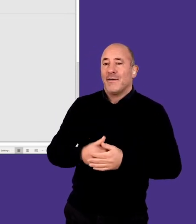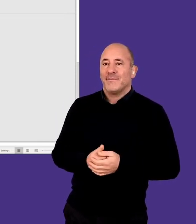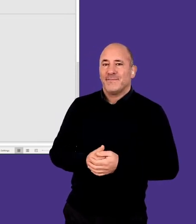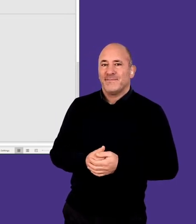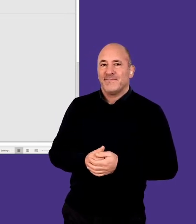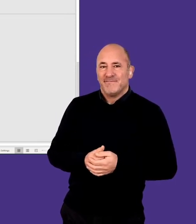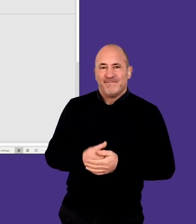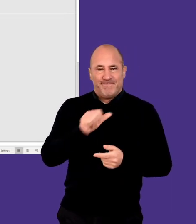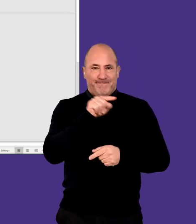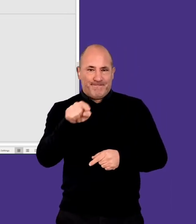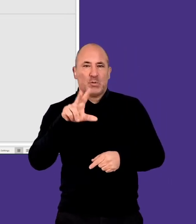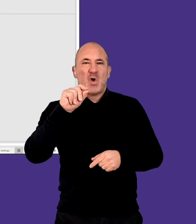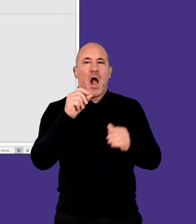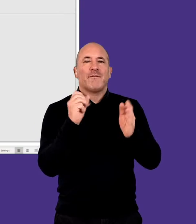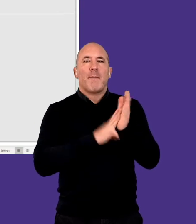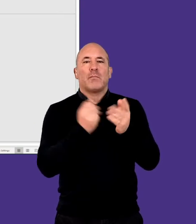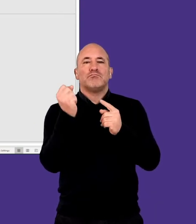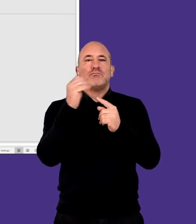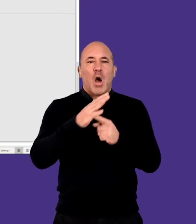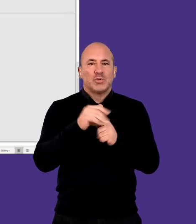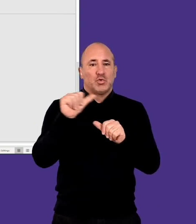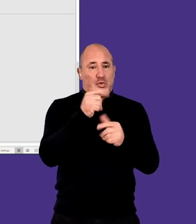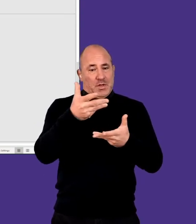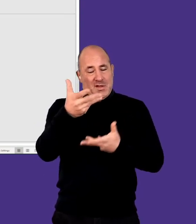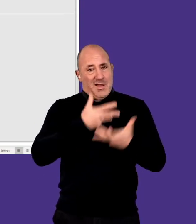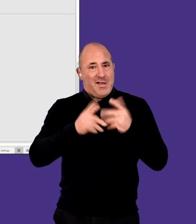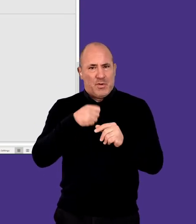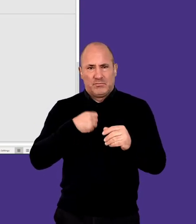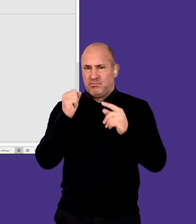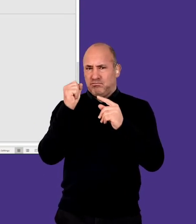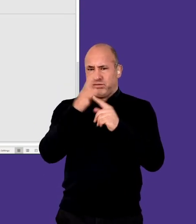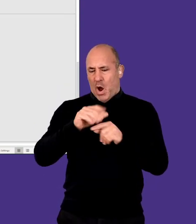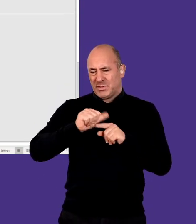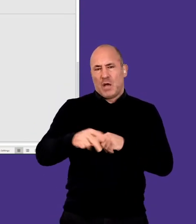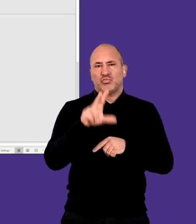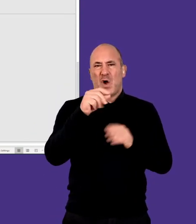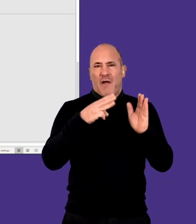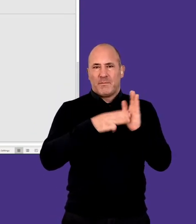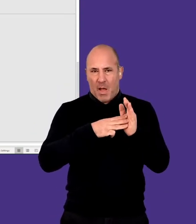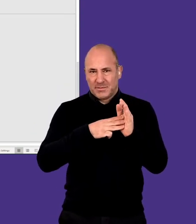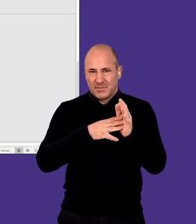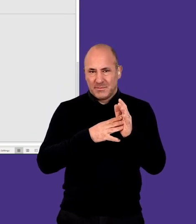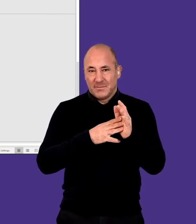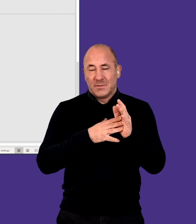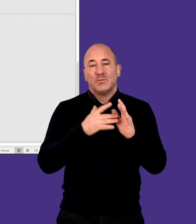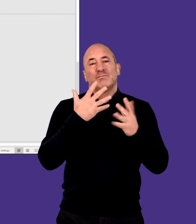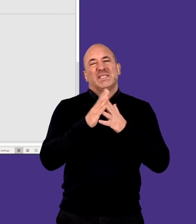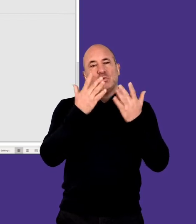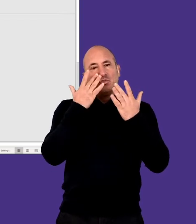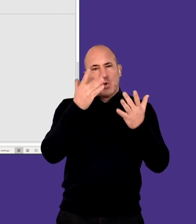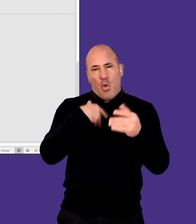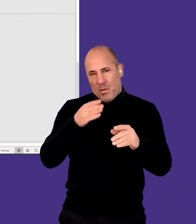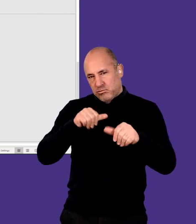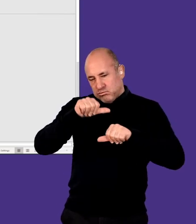In the box titled Your 12-month priorities, you should outline what you will prioritise over the coming 12 months to ensure you are